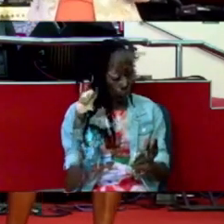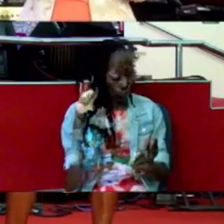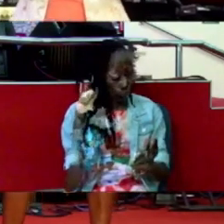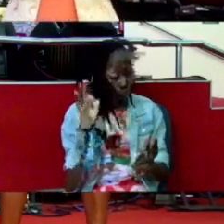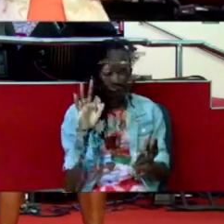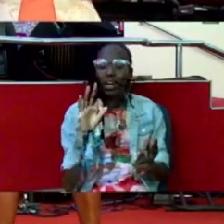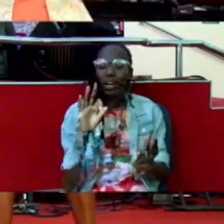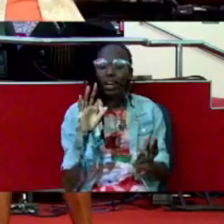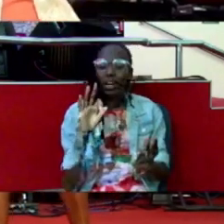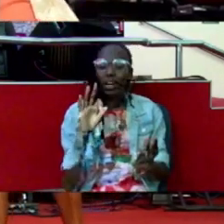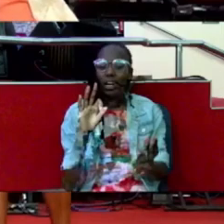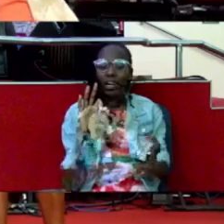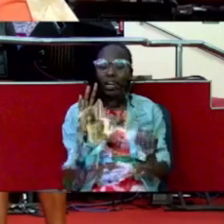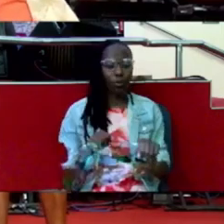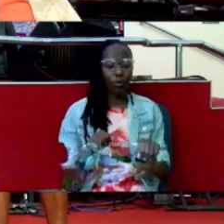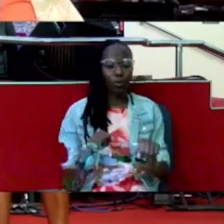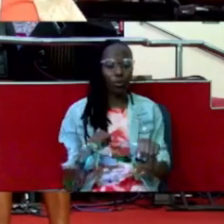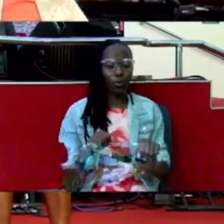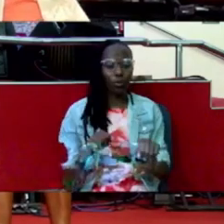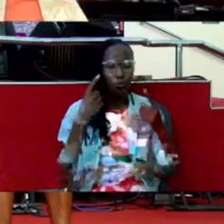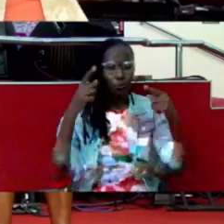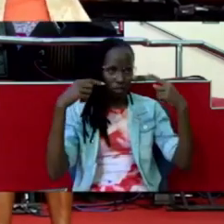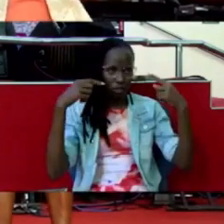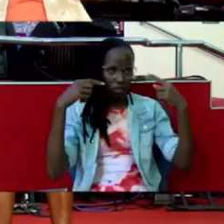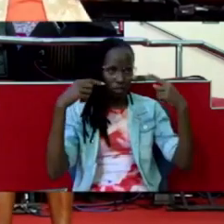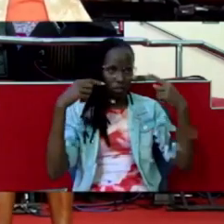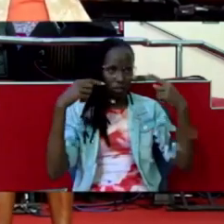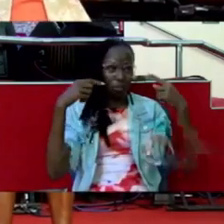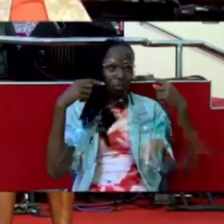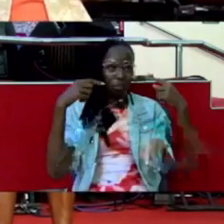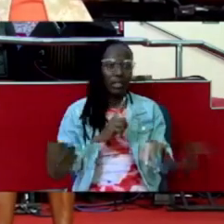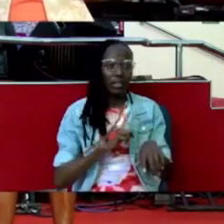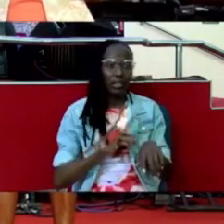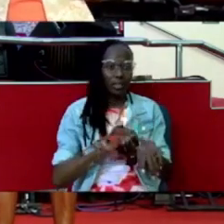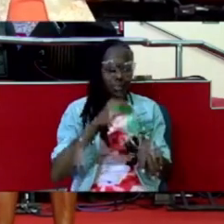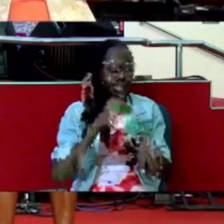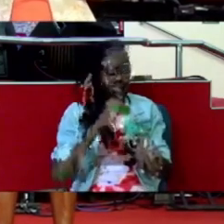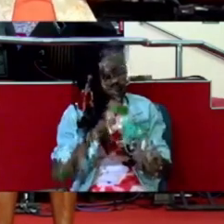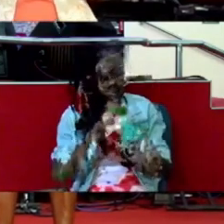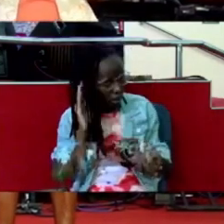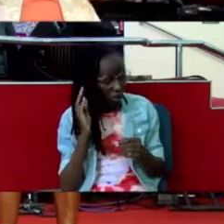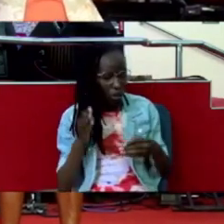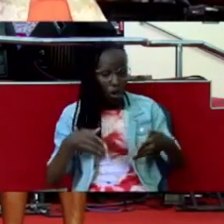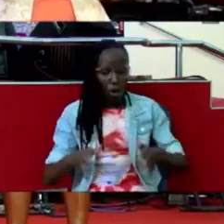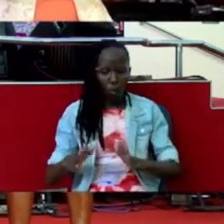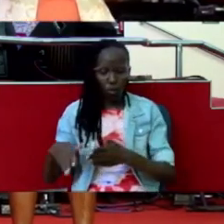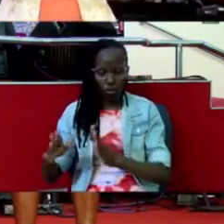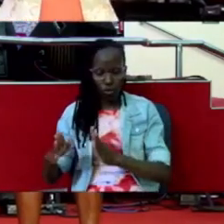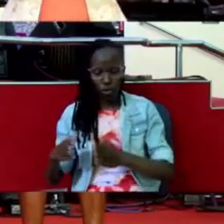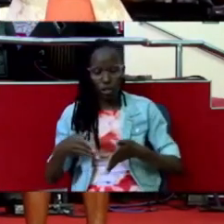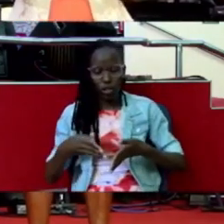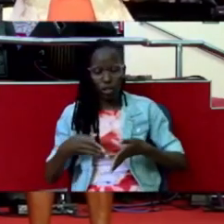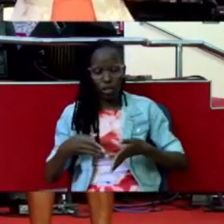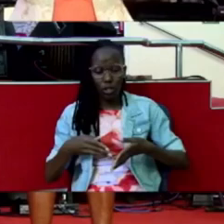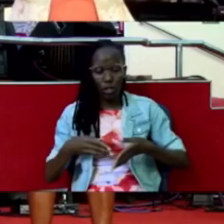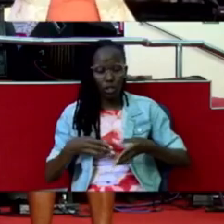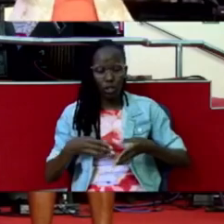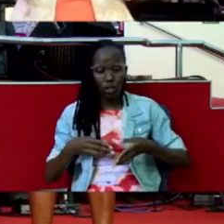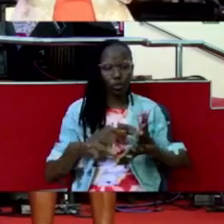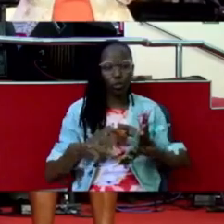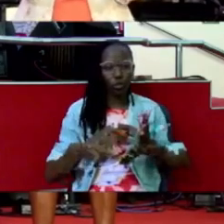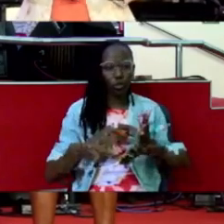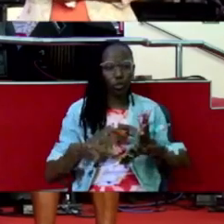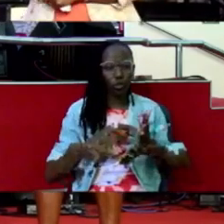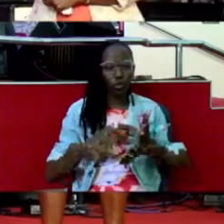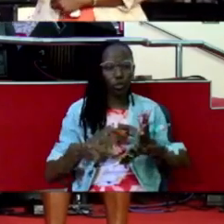Je, tukaweza kupata ushindi. As we learn to obey, tunapojifunza kutii, opportunities will show up. Tutapata nafasi na